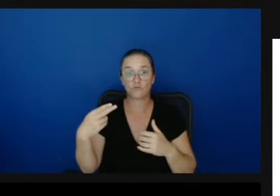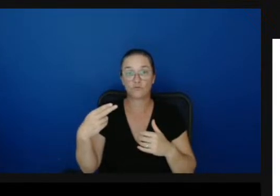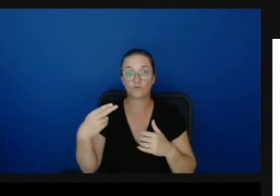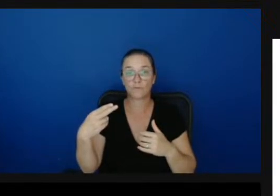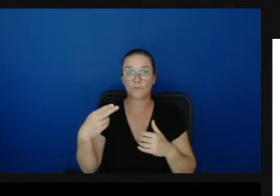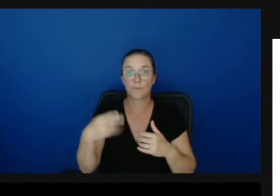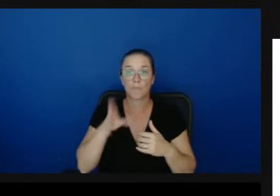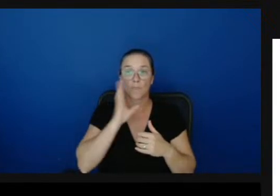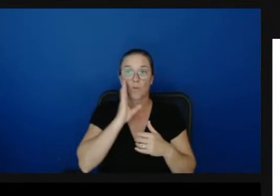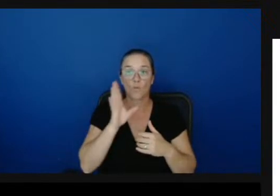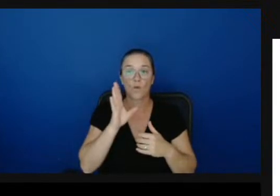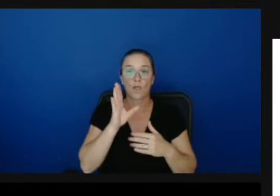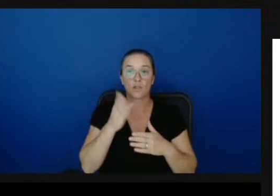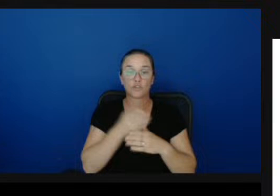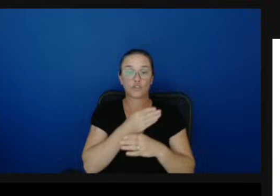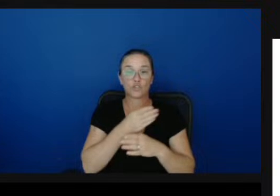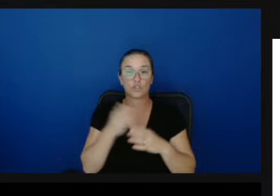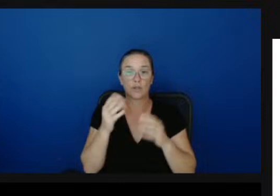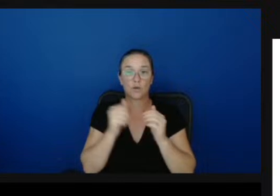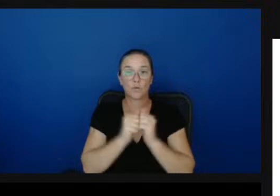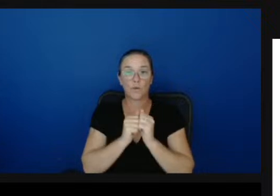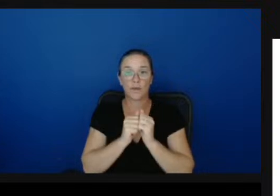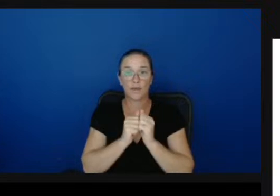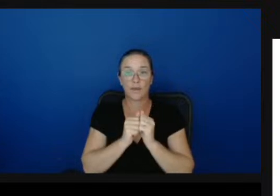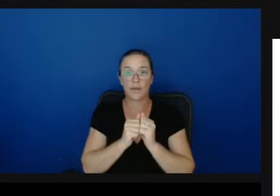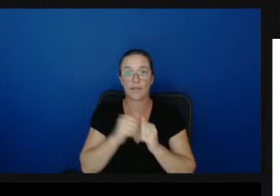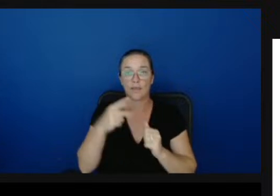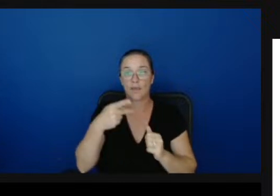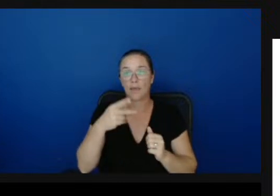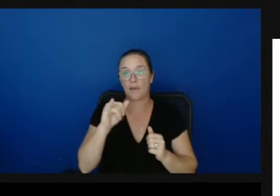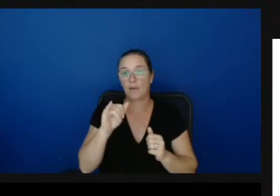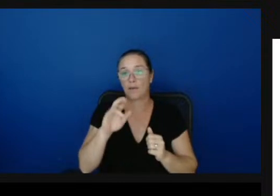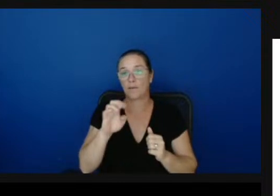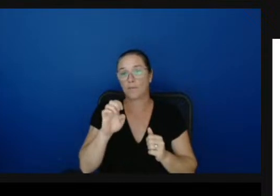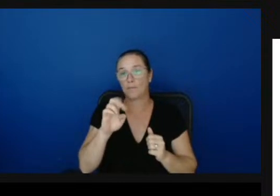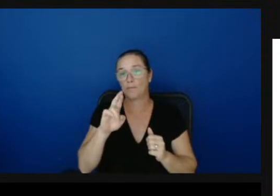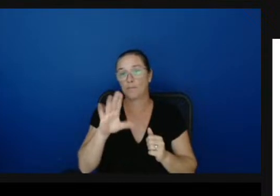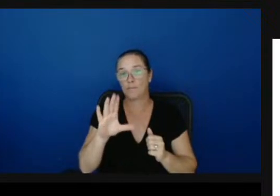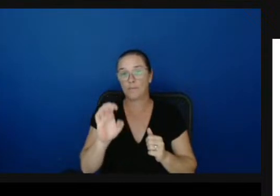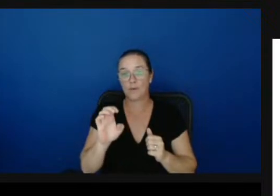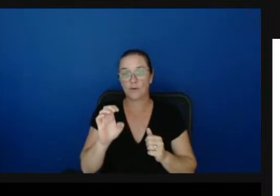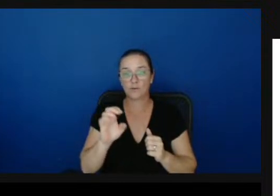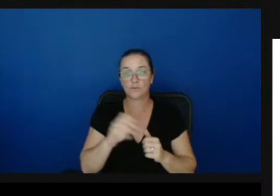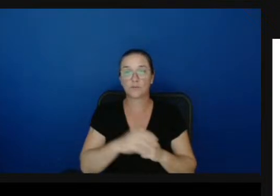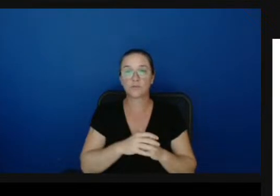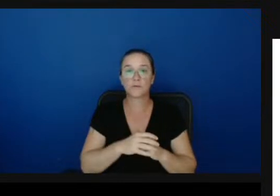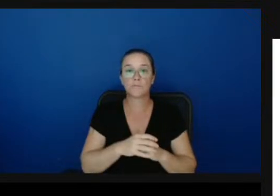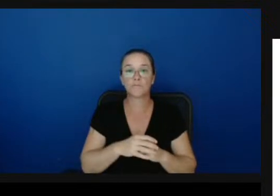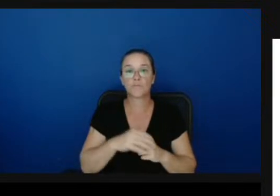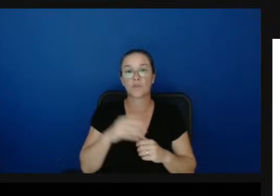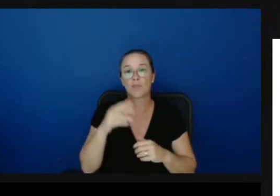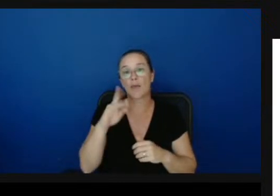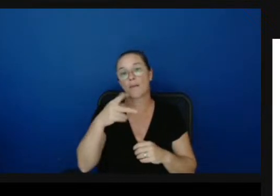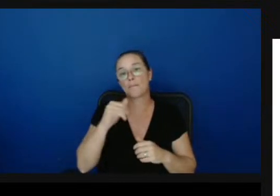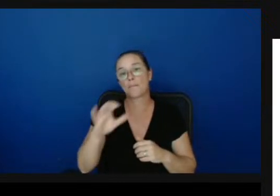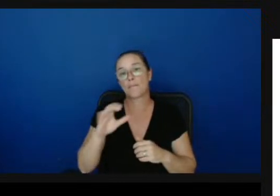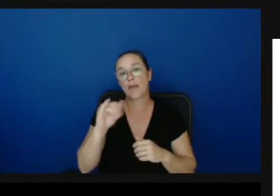they will share with the Pierce Unit Pacific Island Ecosystems Research Center.